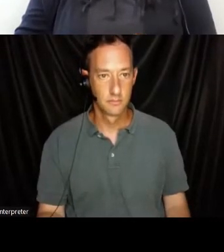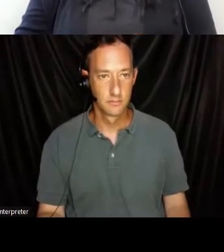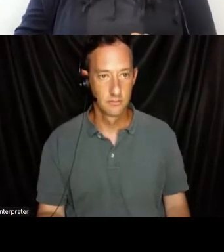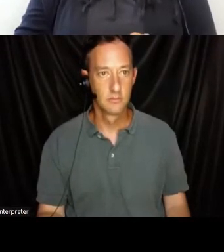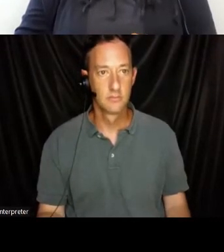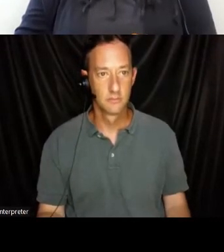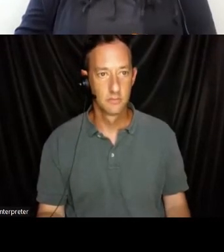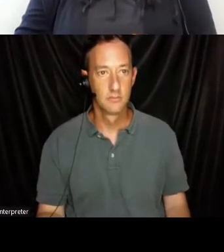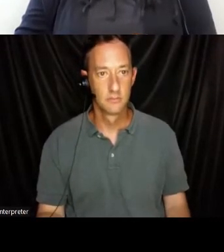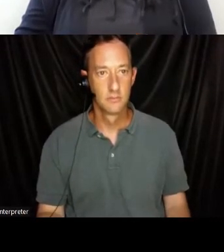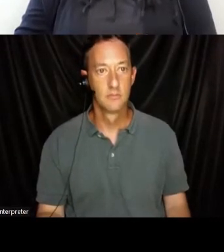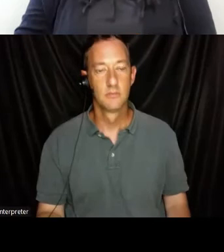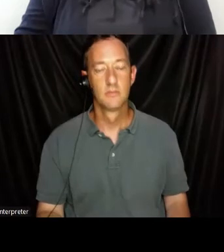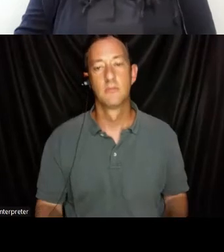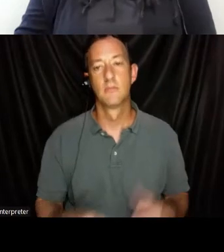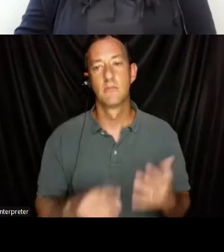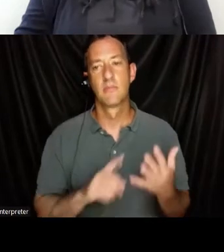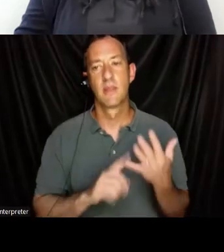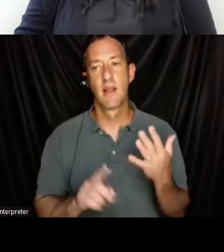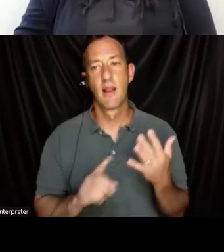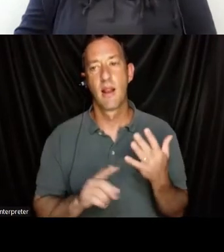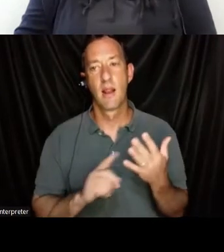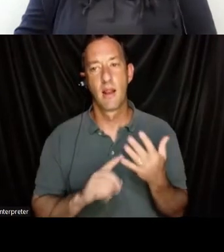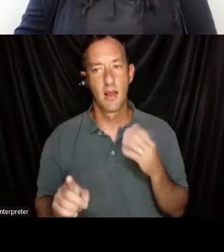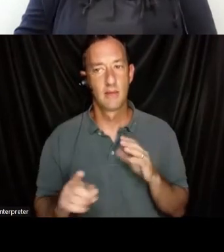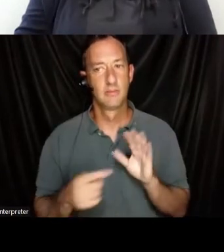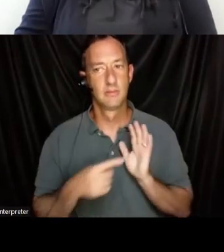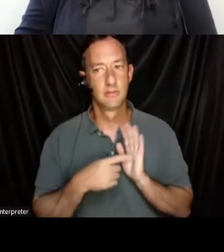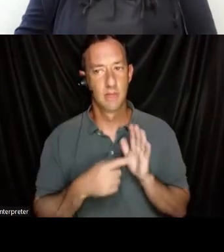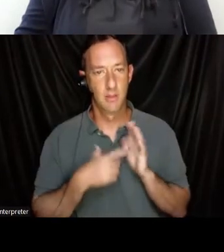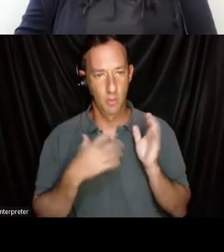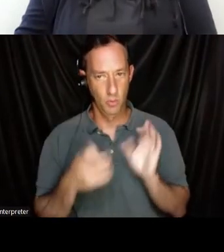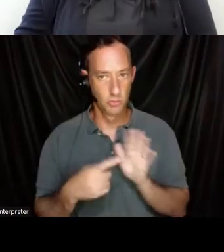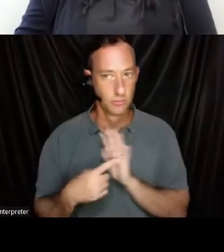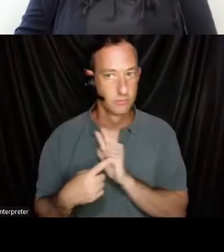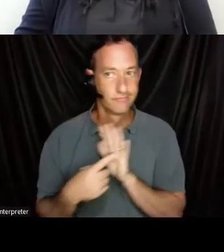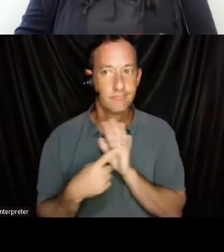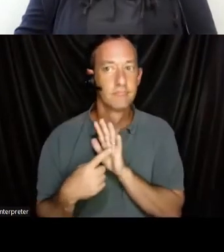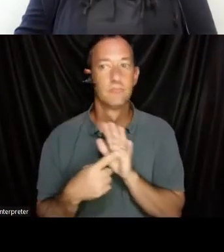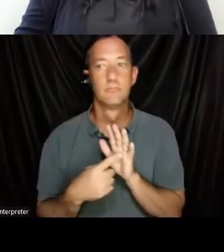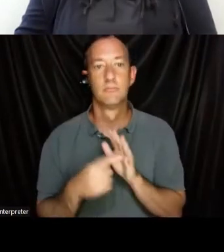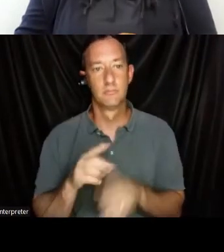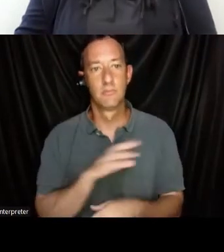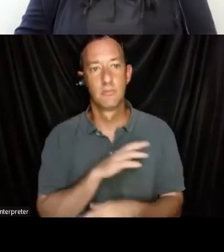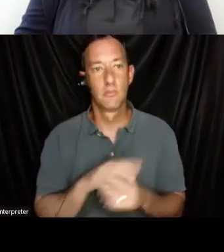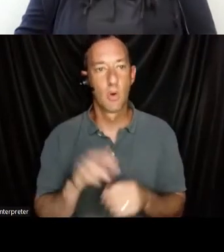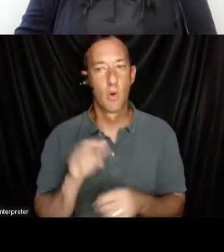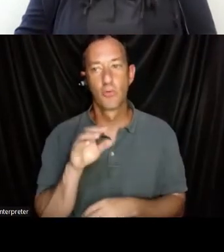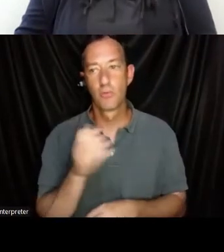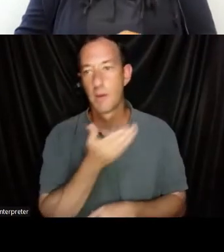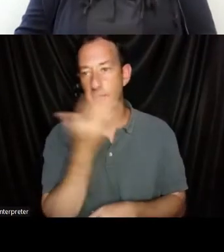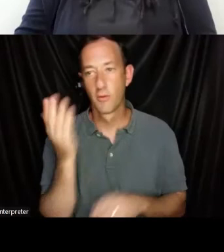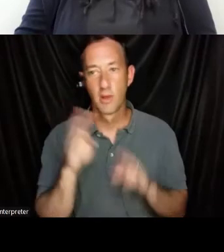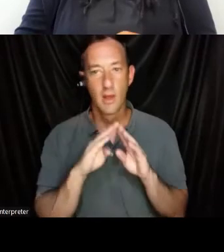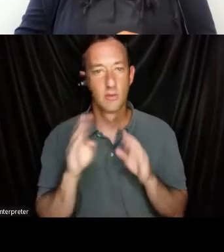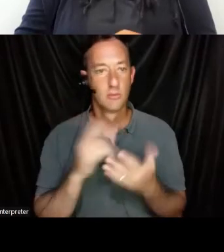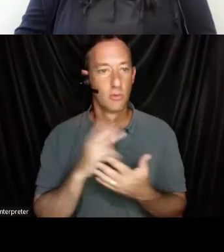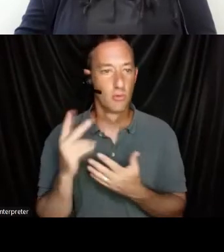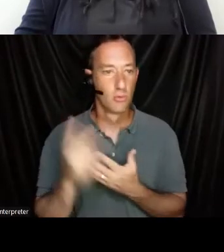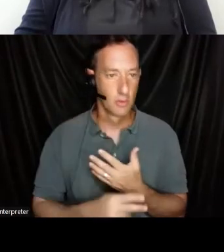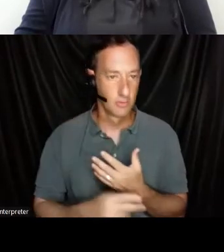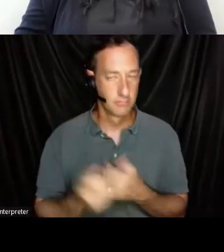And this last example that I will share with you here is part of a crime-free housing program. And I think several of us